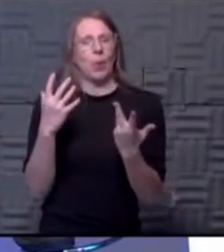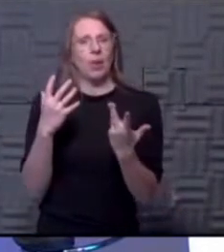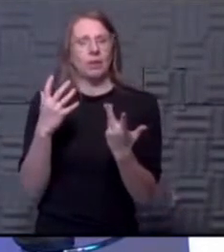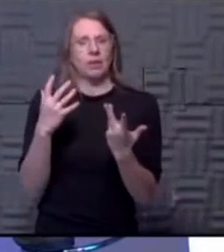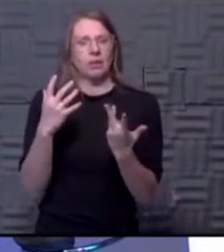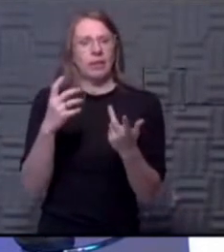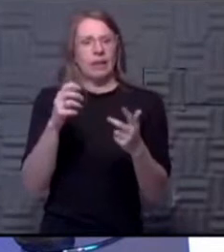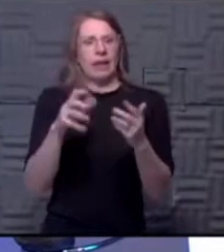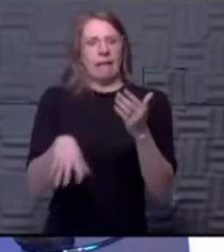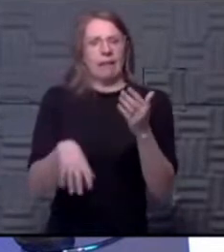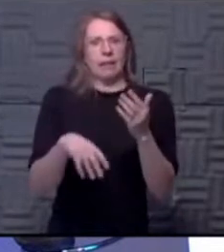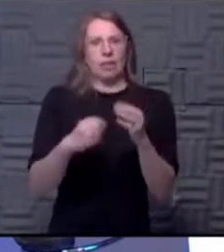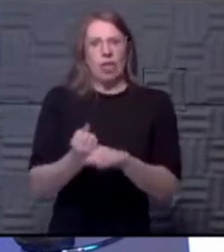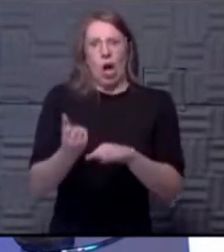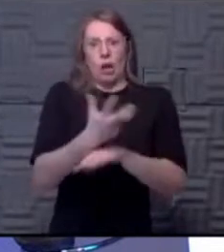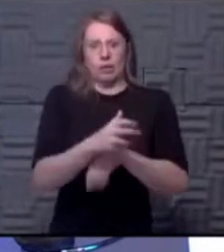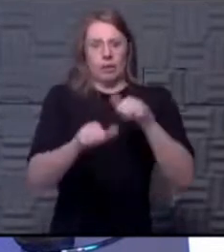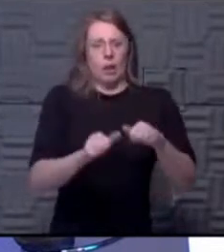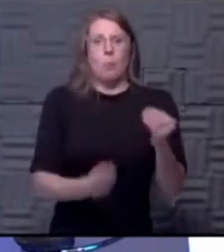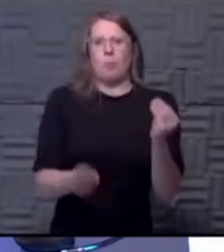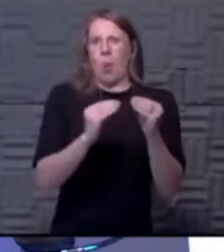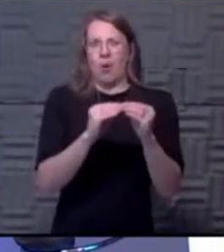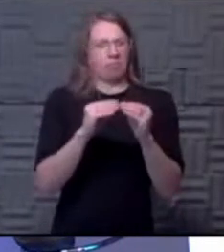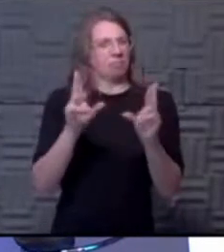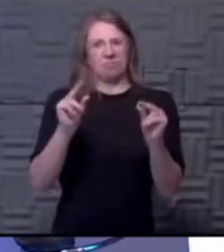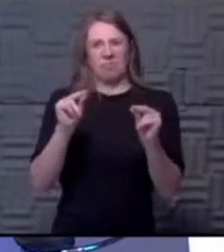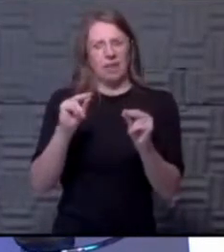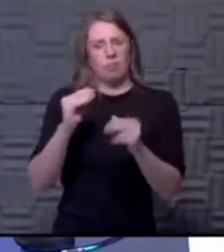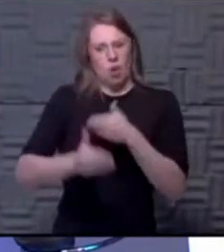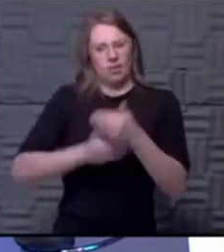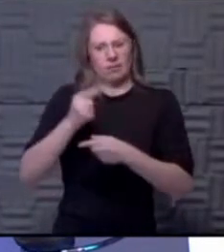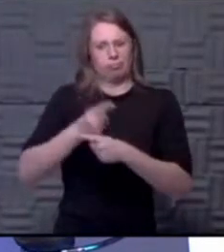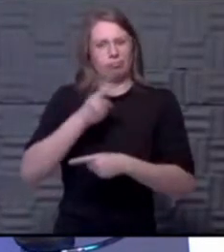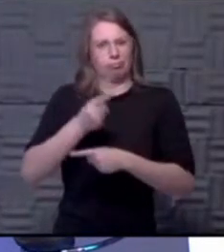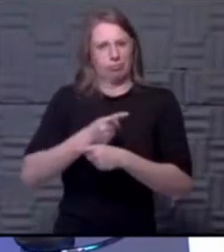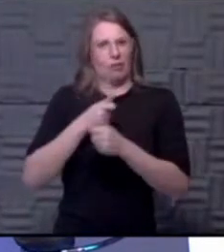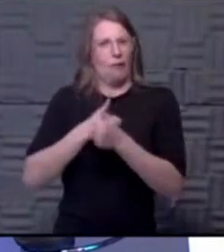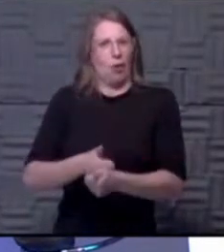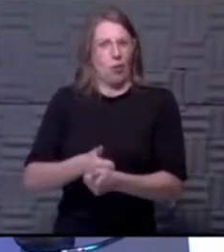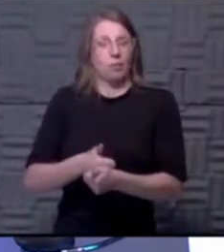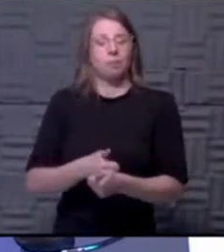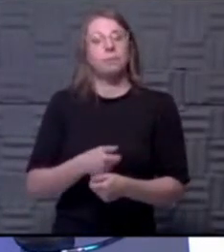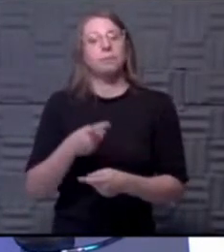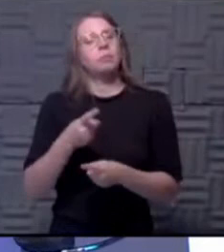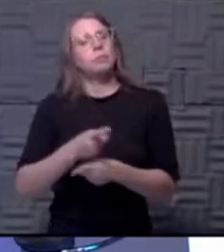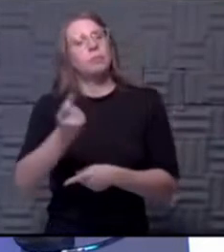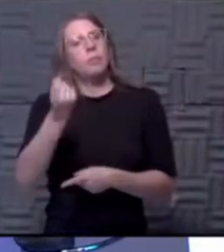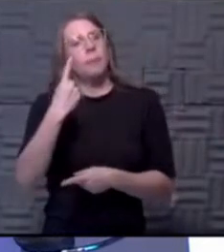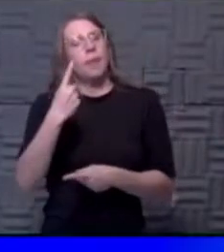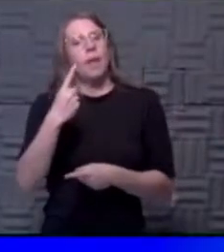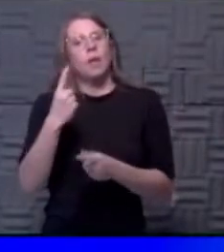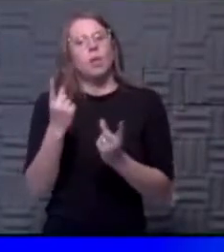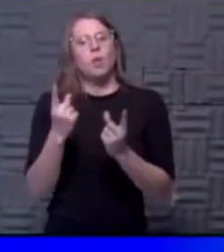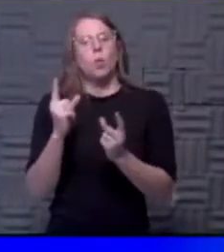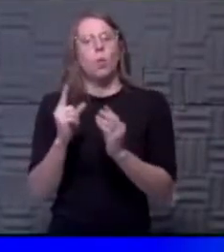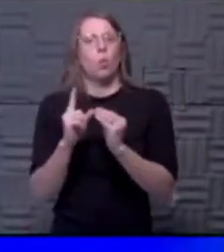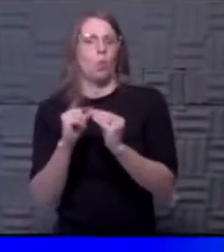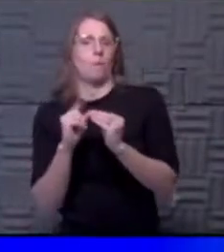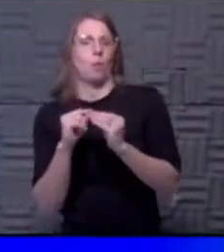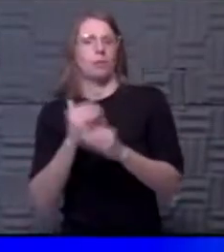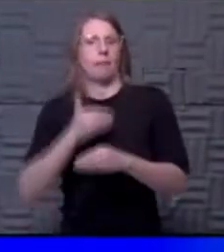anyone's hesitance about the vaccine. This is exactly the process that we should see happening. No, but it is one more step.